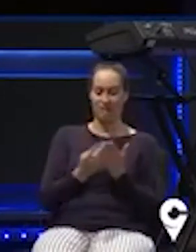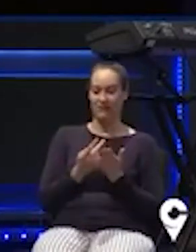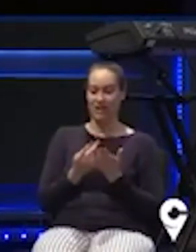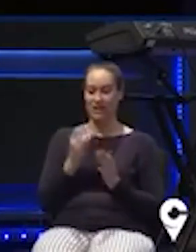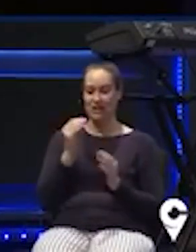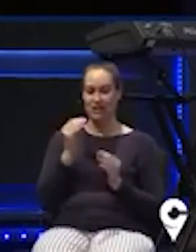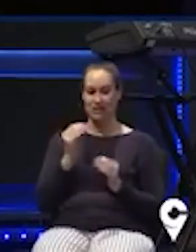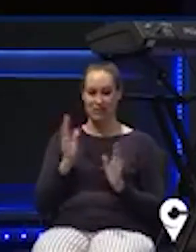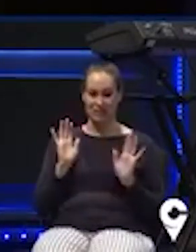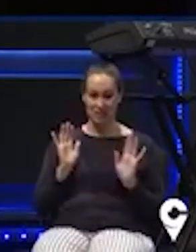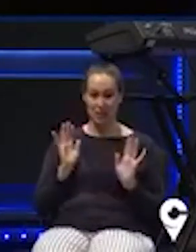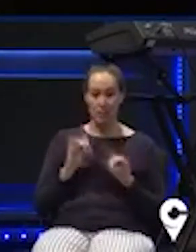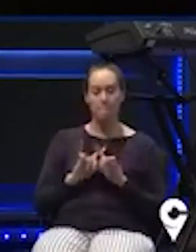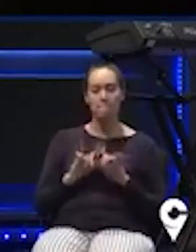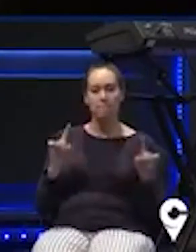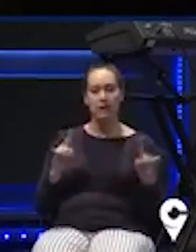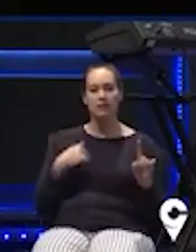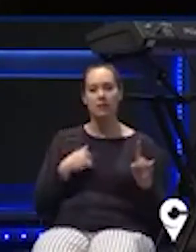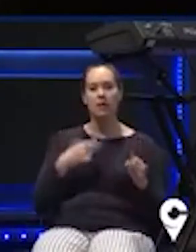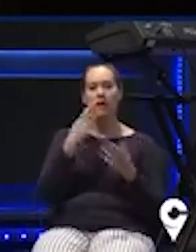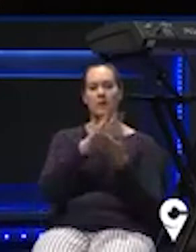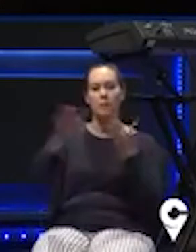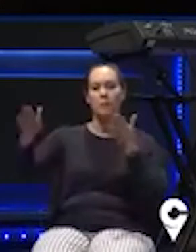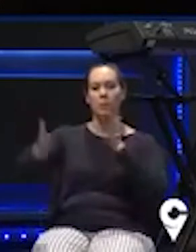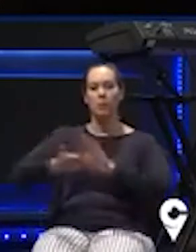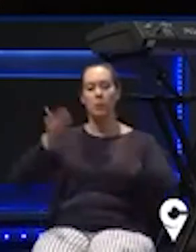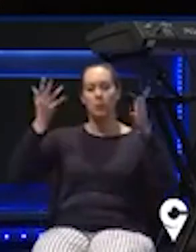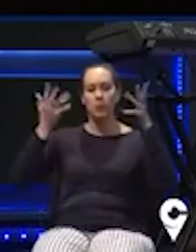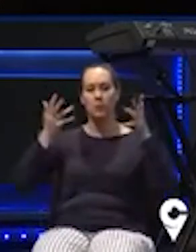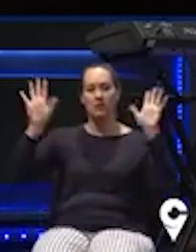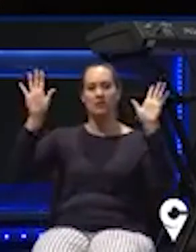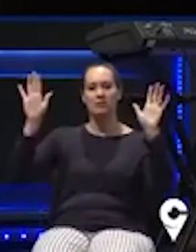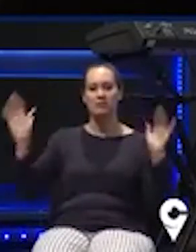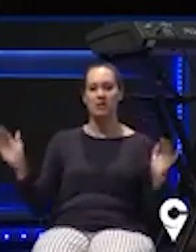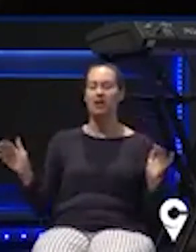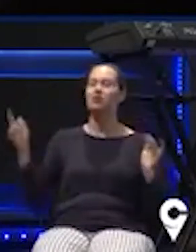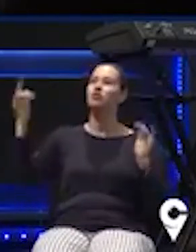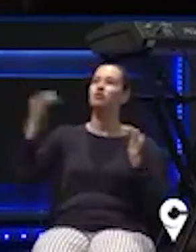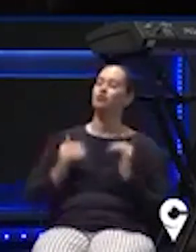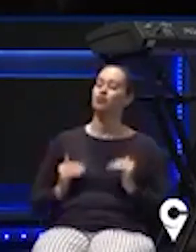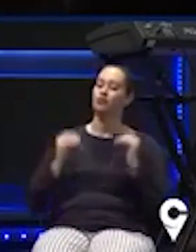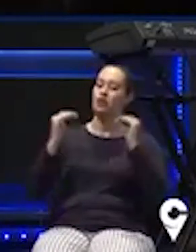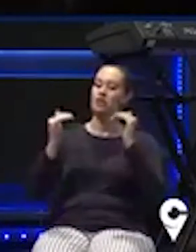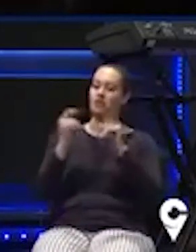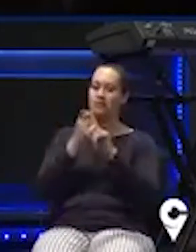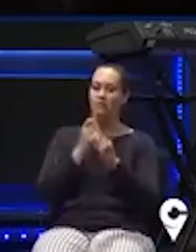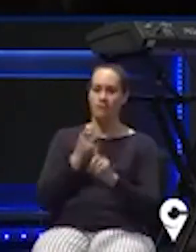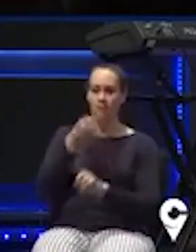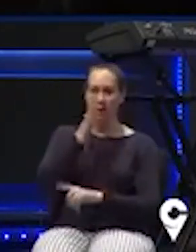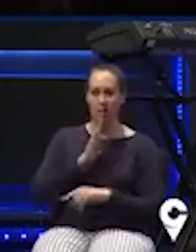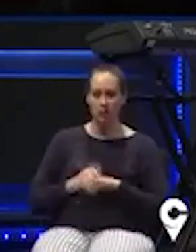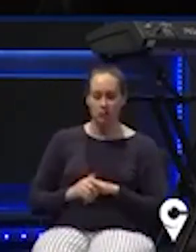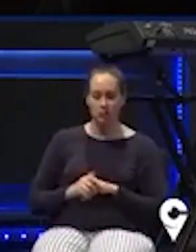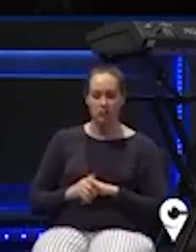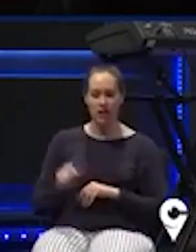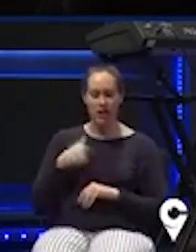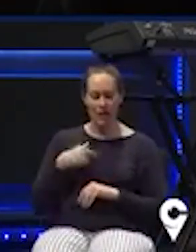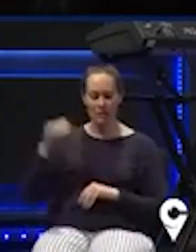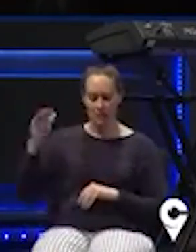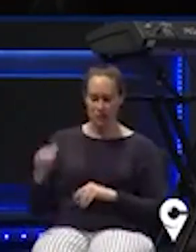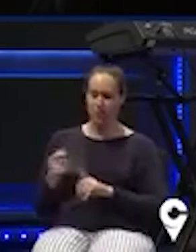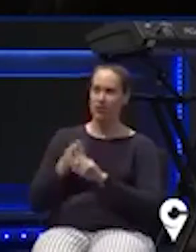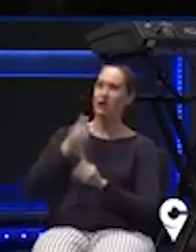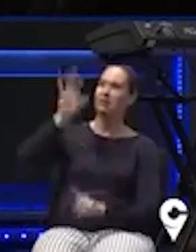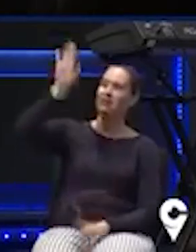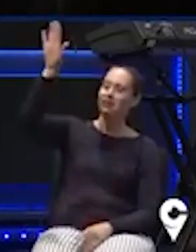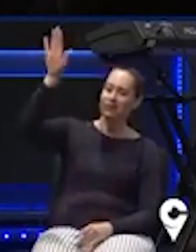I am also redeemed and justified by the blood of Christ. I'm in a process of sanctification. I am a child of